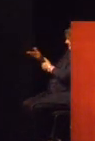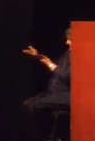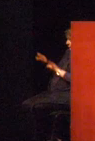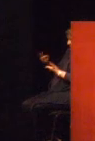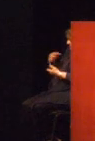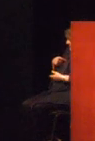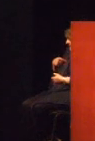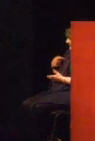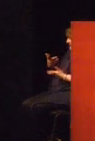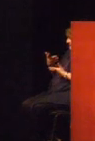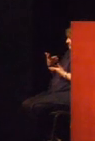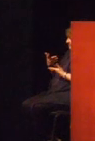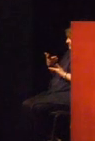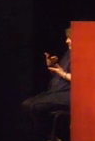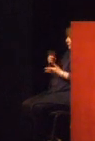present to fruition.